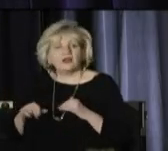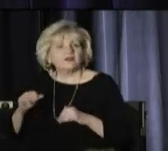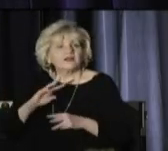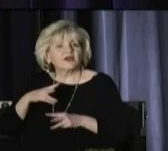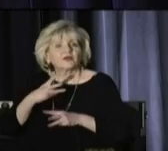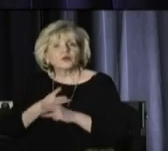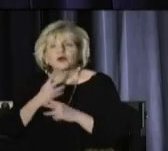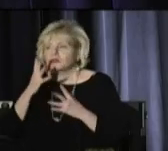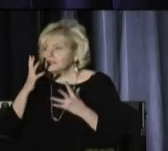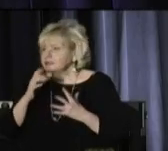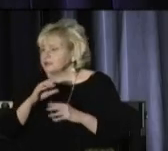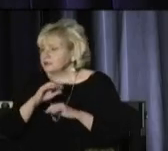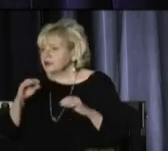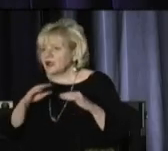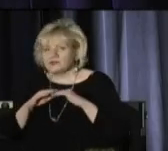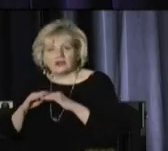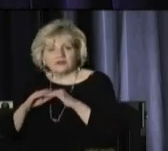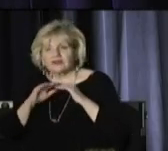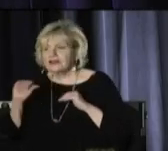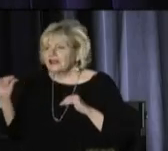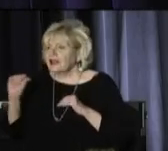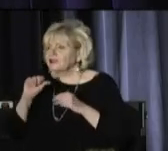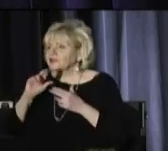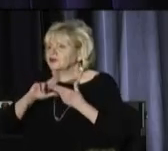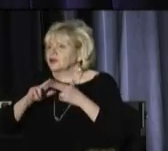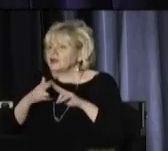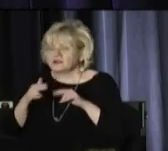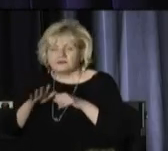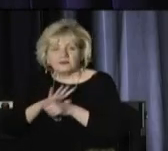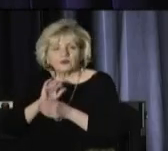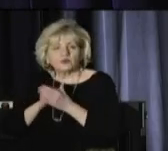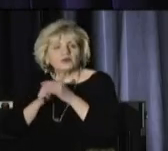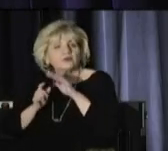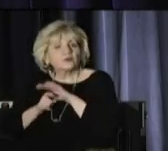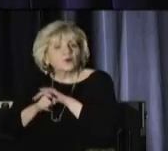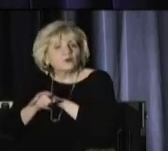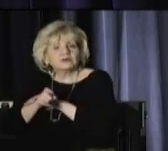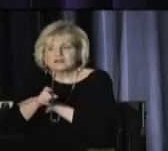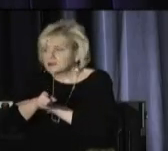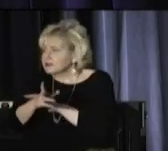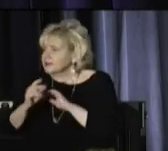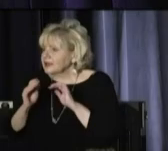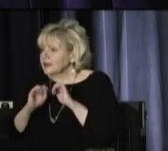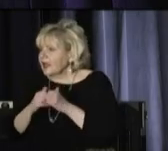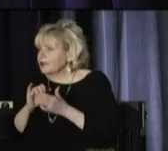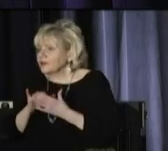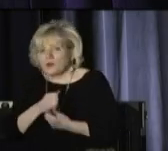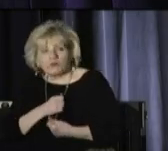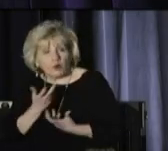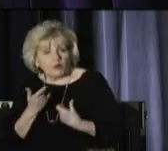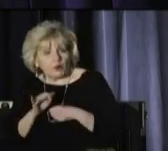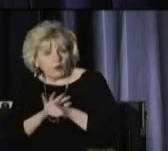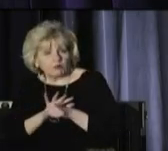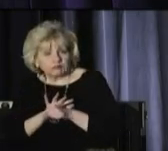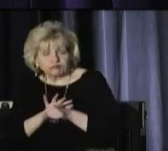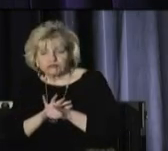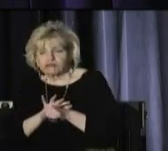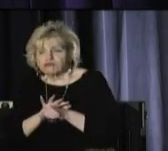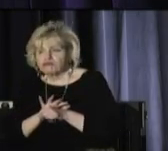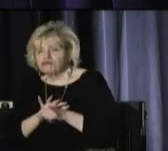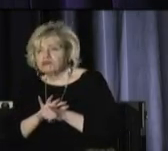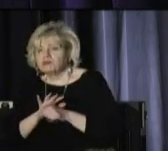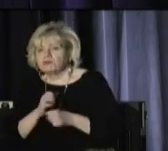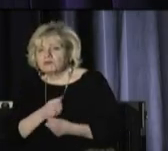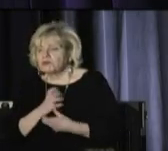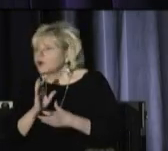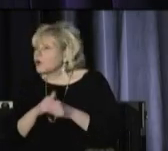and unjustified as any closet filled with worms, and to howl is the poem's whole, is the whole